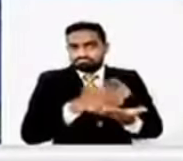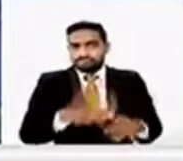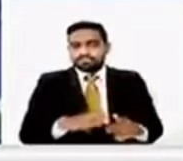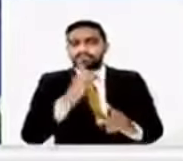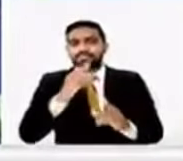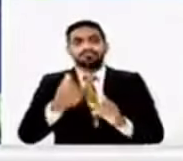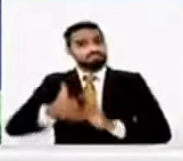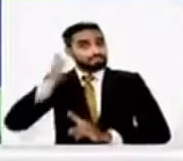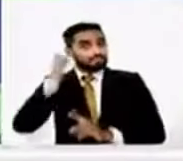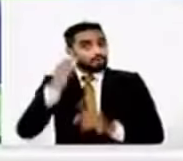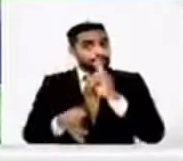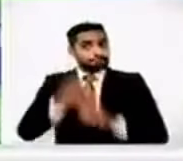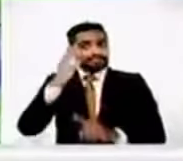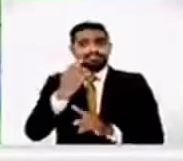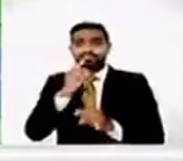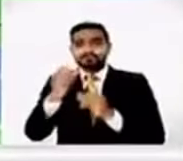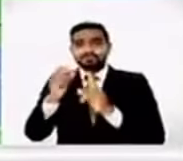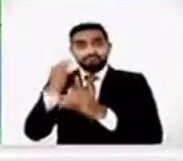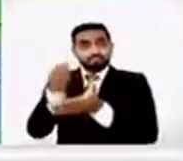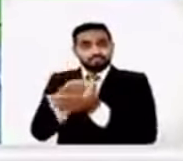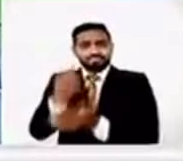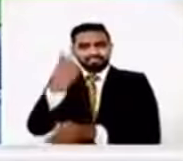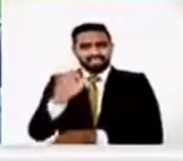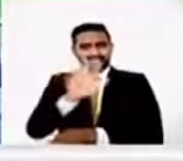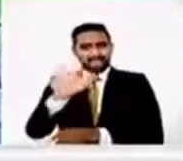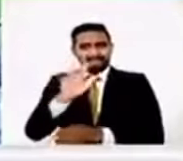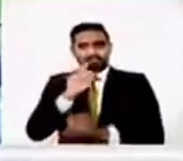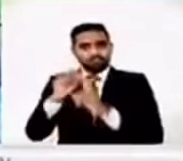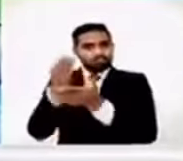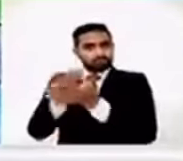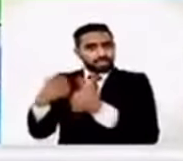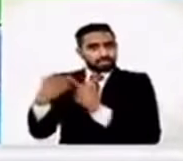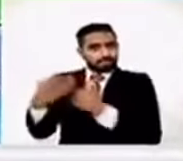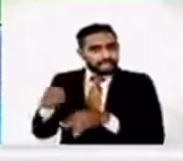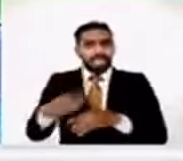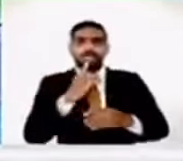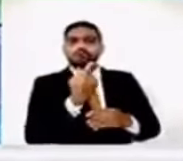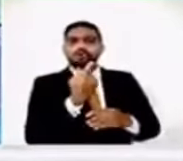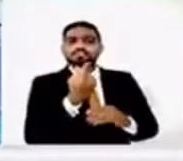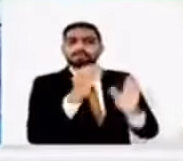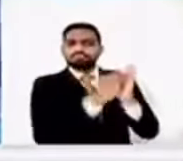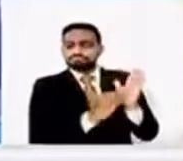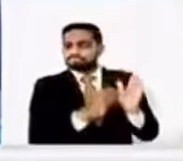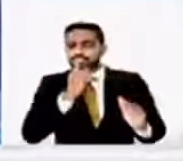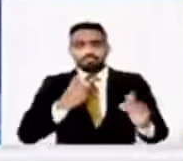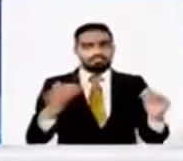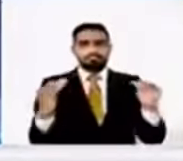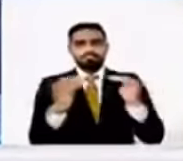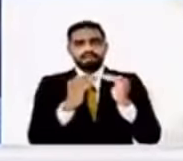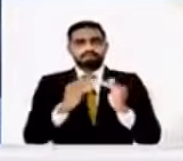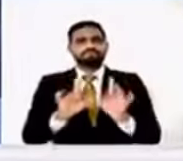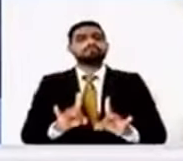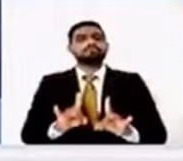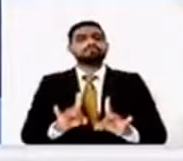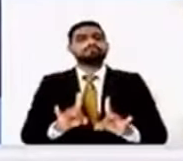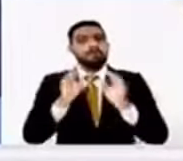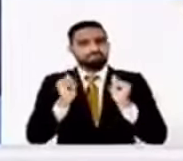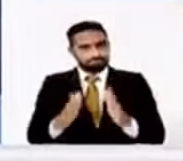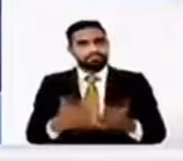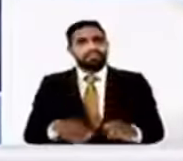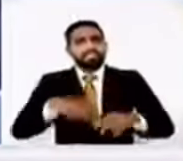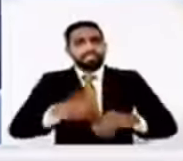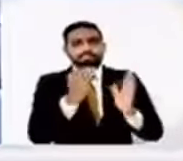in 2019. So, taking into consideration all that, this is a very, very progressive budget, I would say, in the